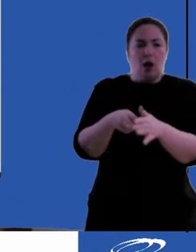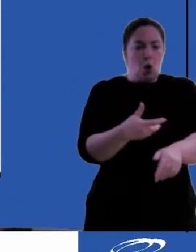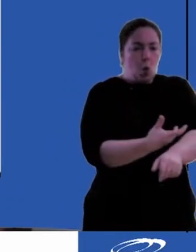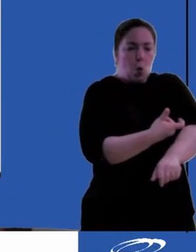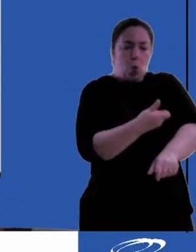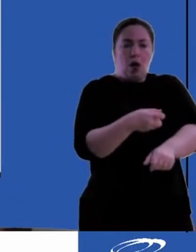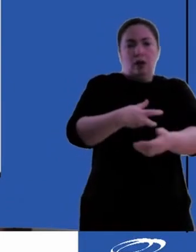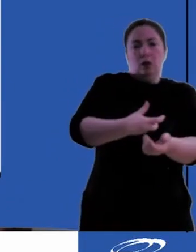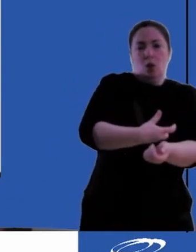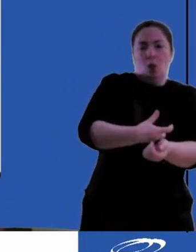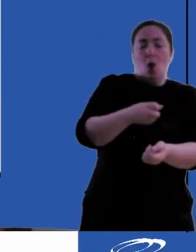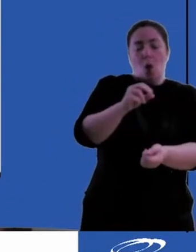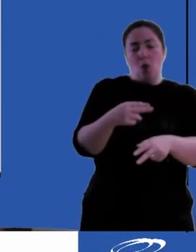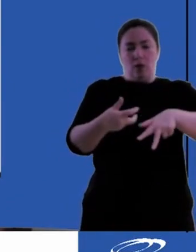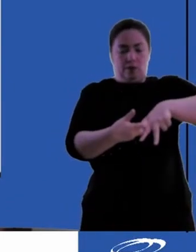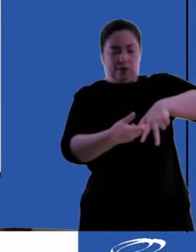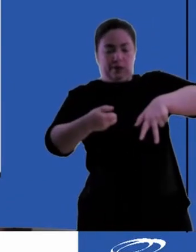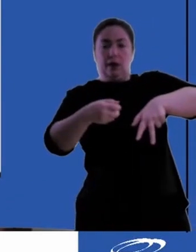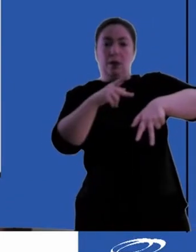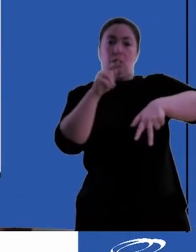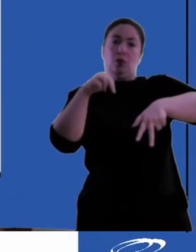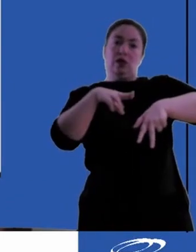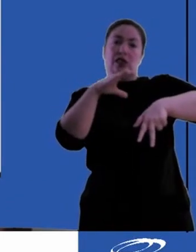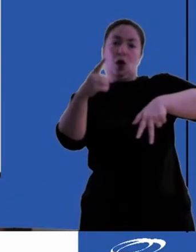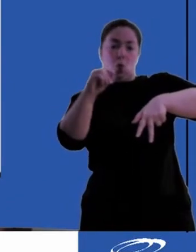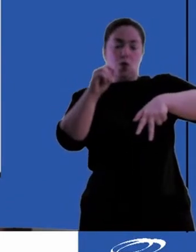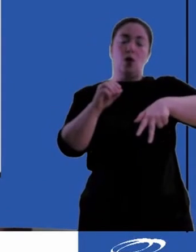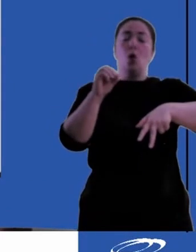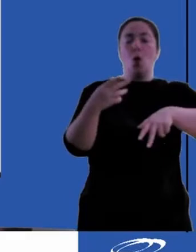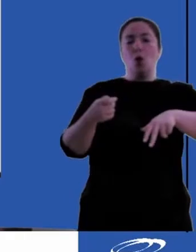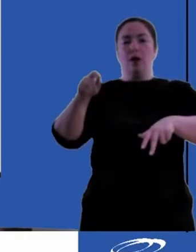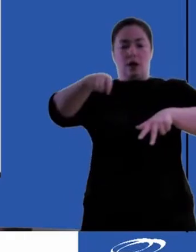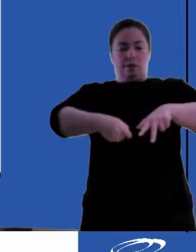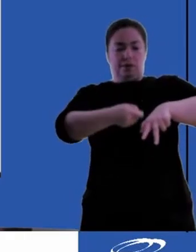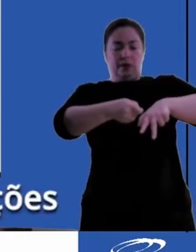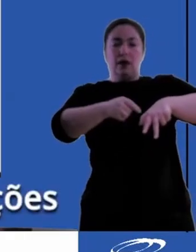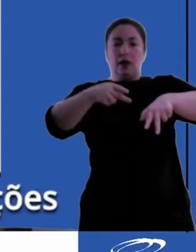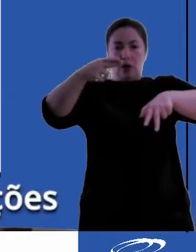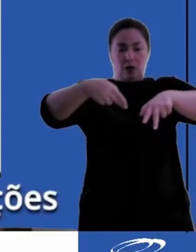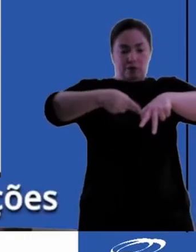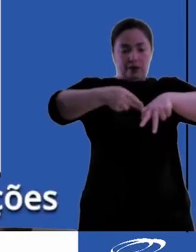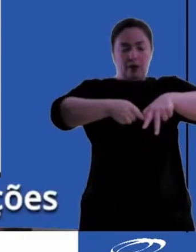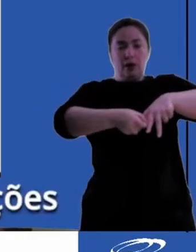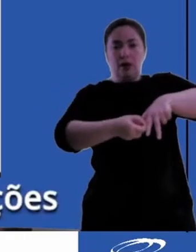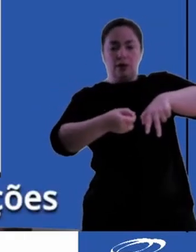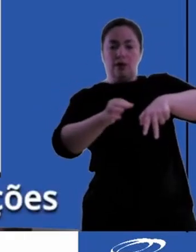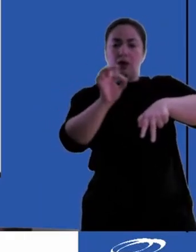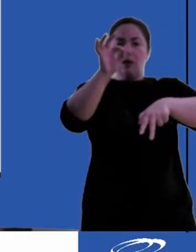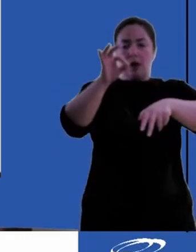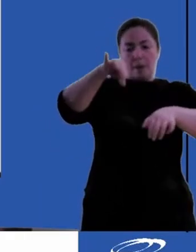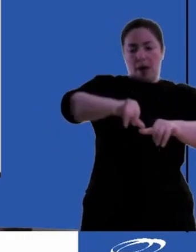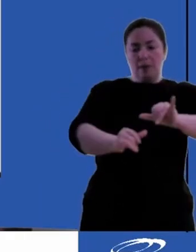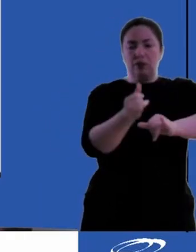are rare. They can show up in your regular bacterial cultures if you do them correctly. Also, he looked at fungal stains. They were done